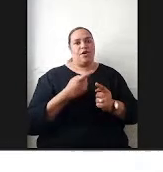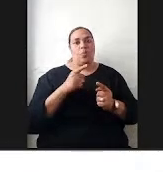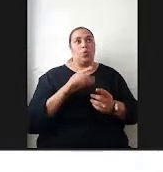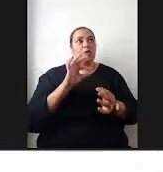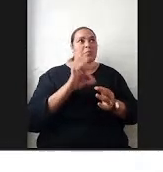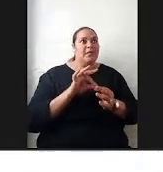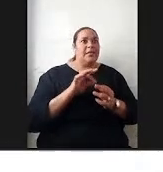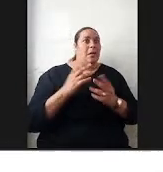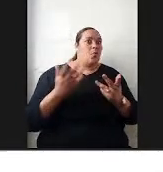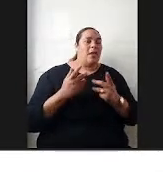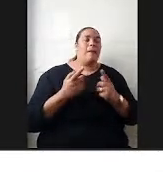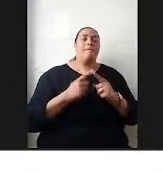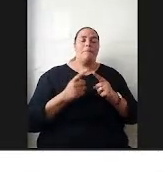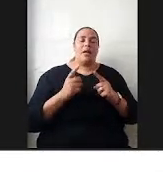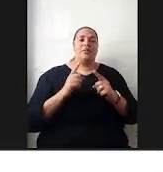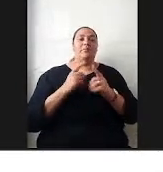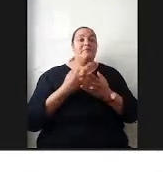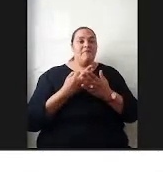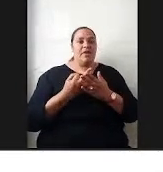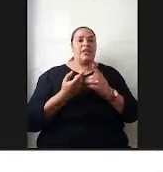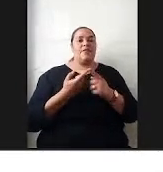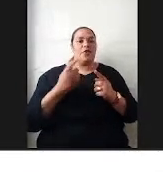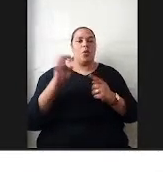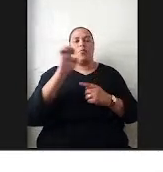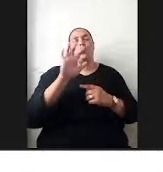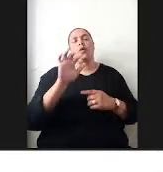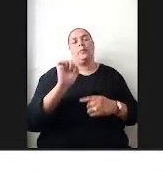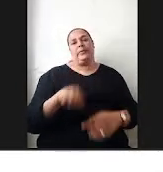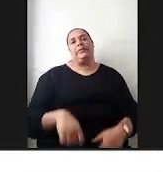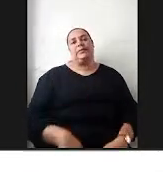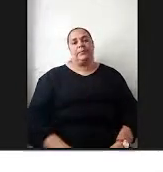lot of the funding is coming from Europe. Thank you.